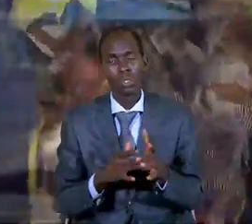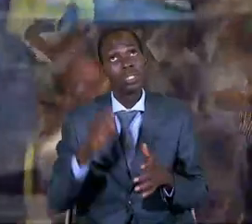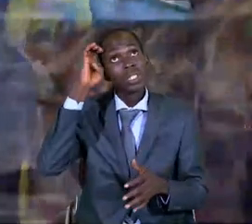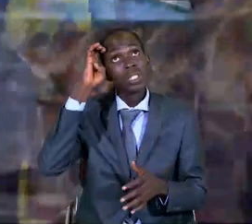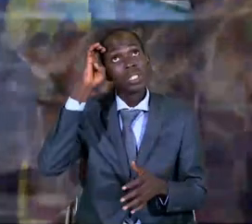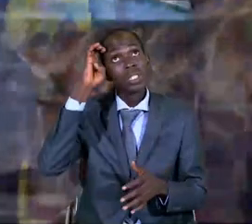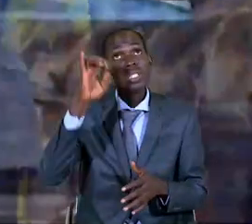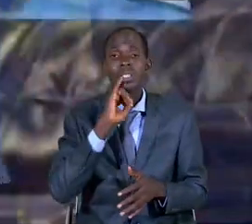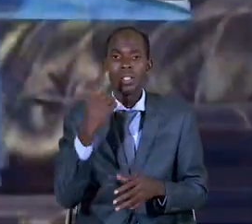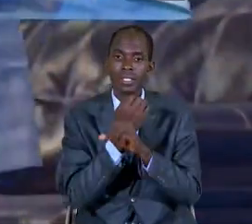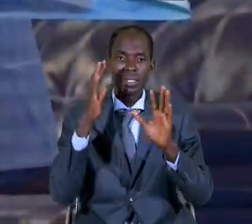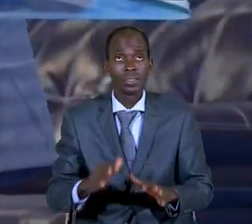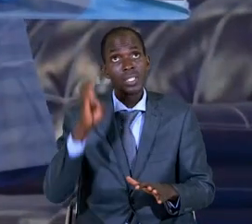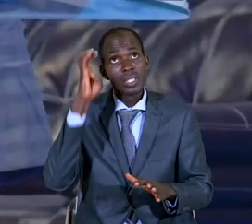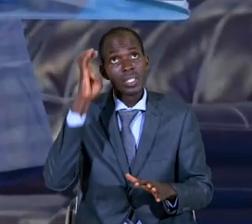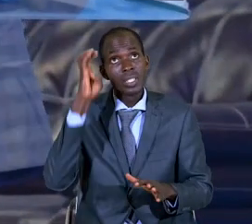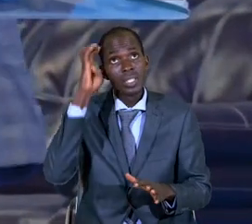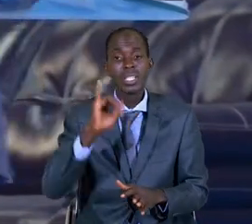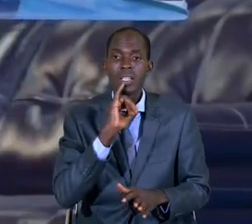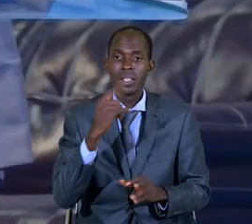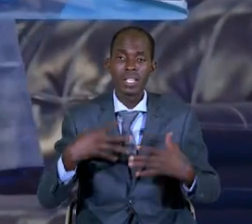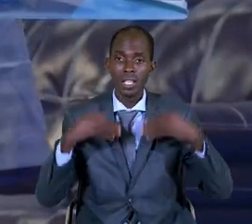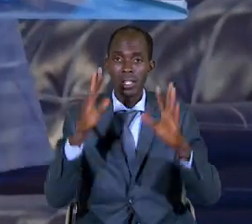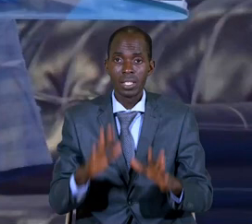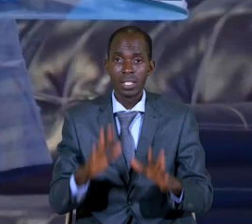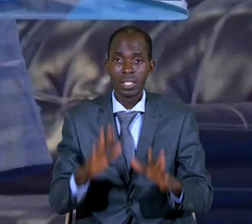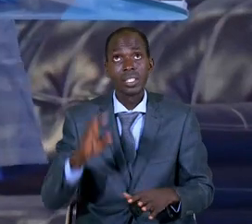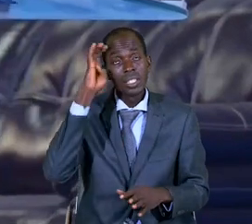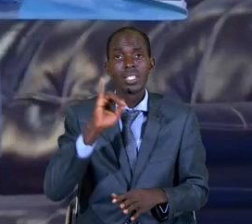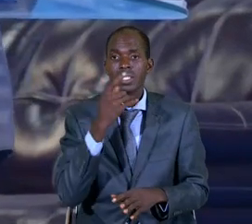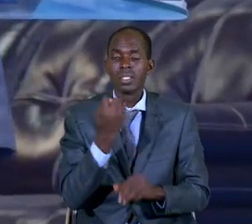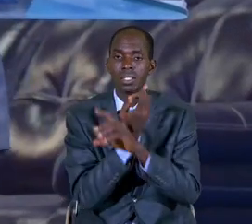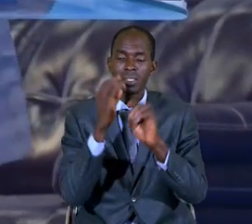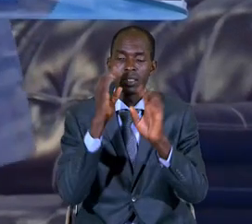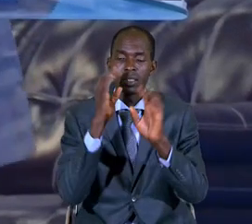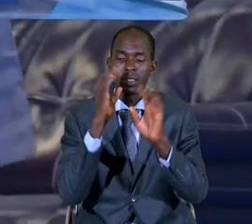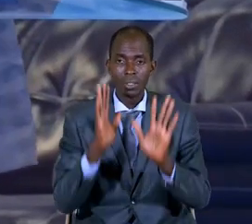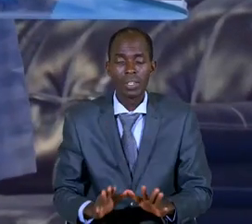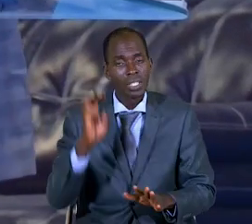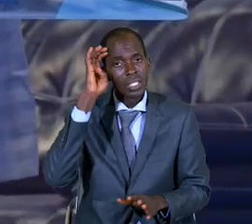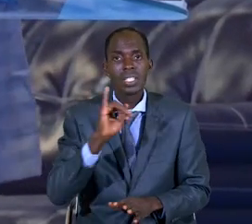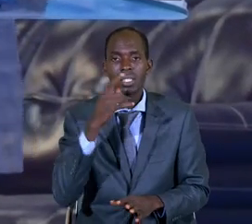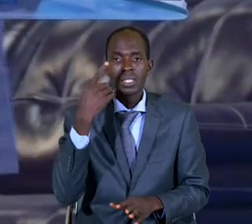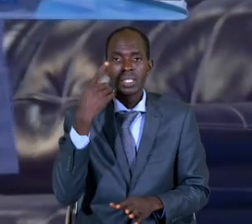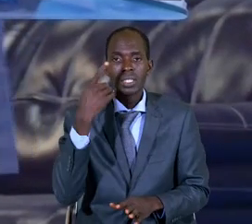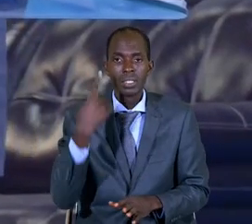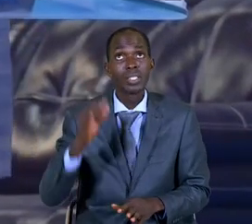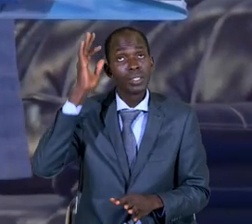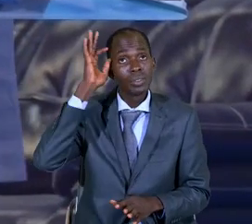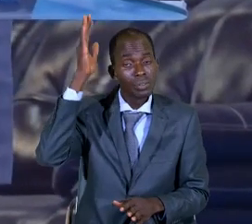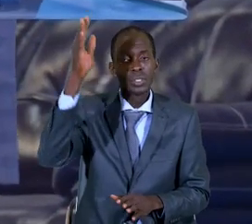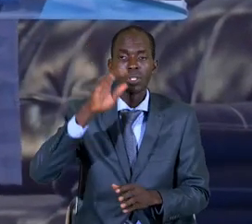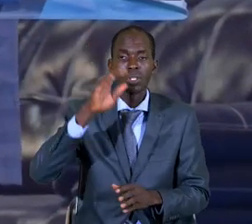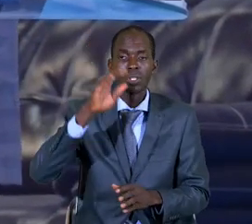Savior, he's the healer, he's the deliverer, he's the destiny reformer. He'll reform